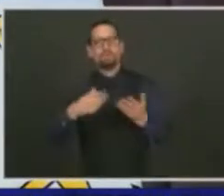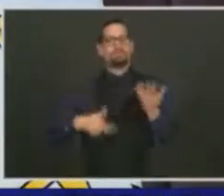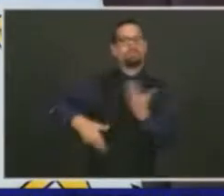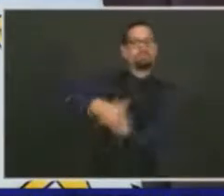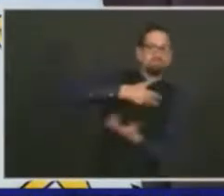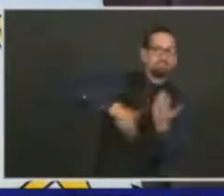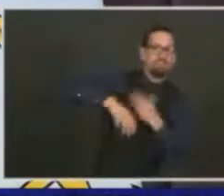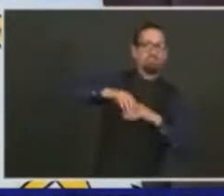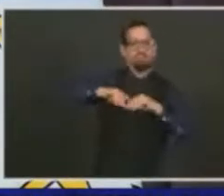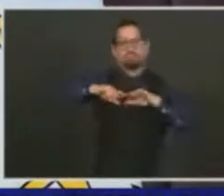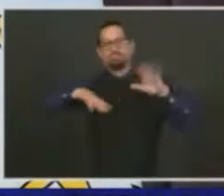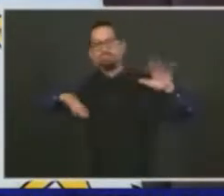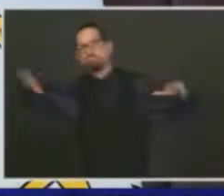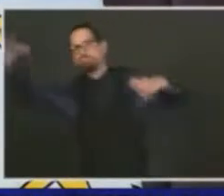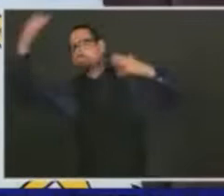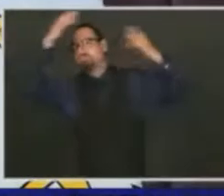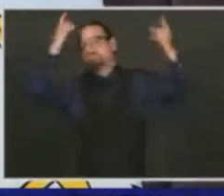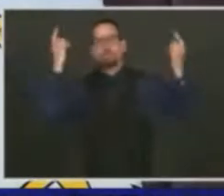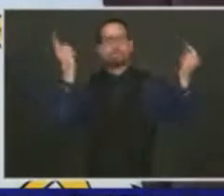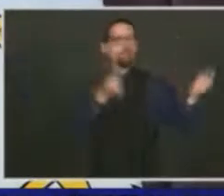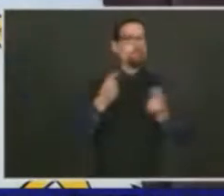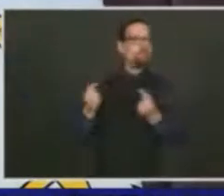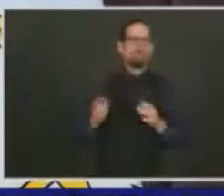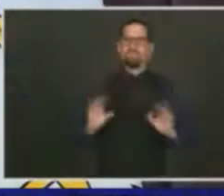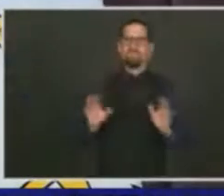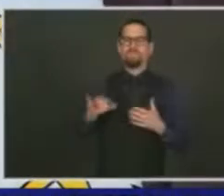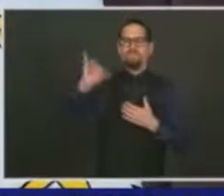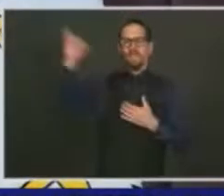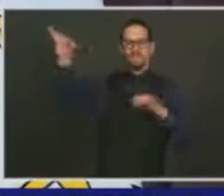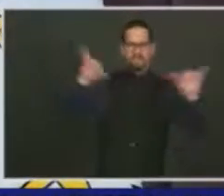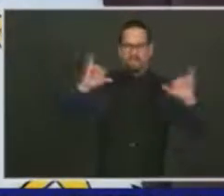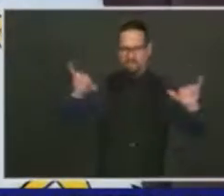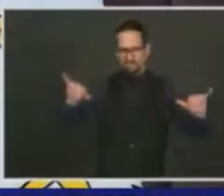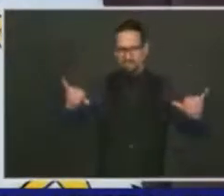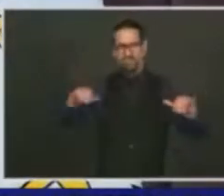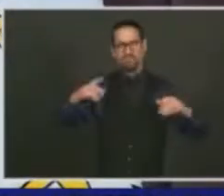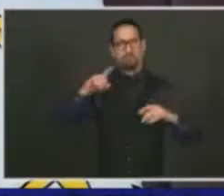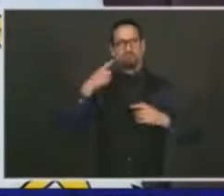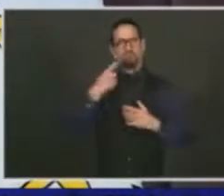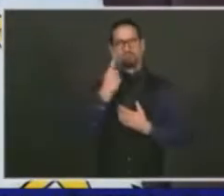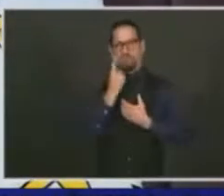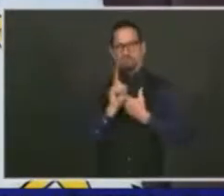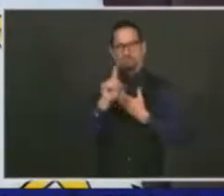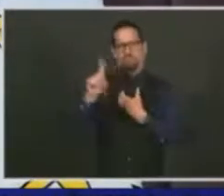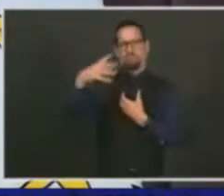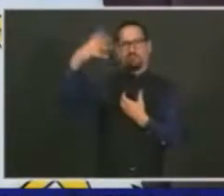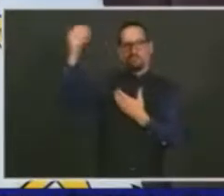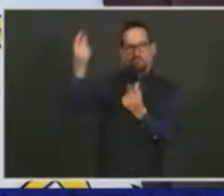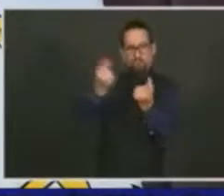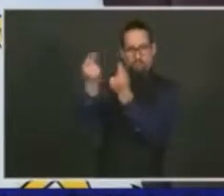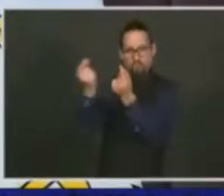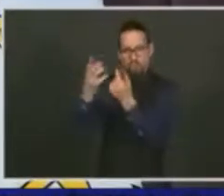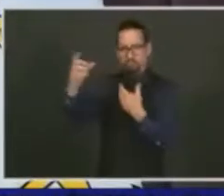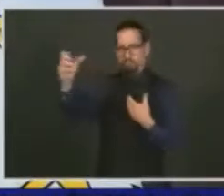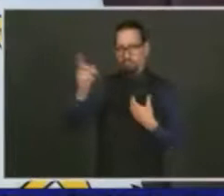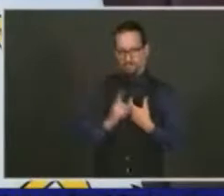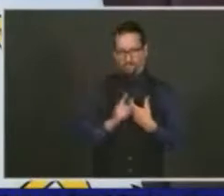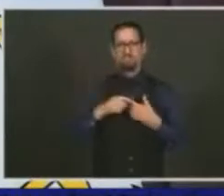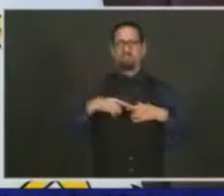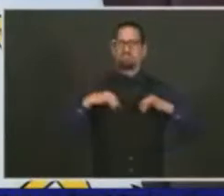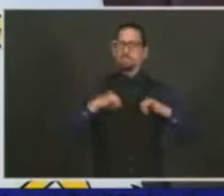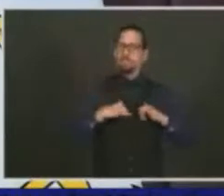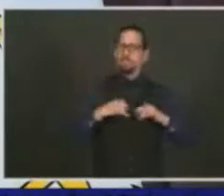with those outside of your small, stable group. And when you're with people in that small, stable group,